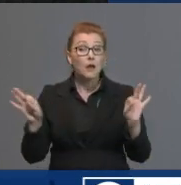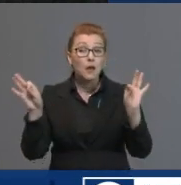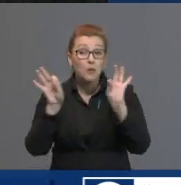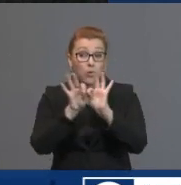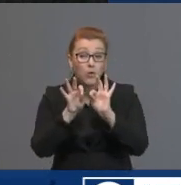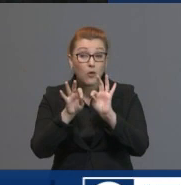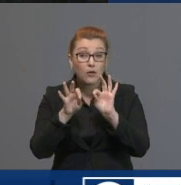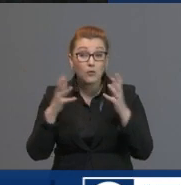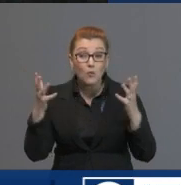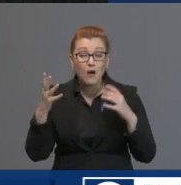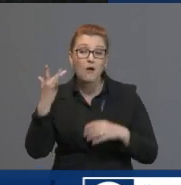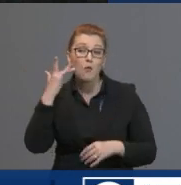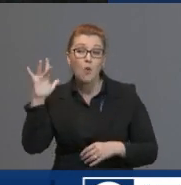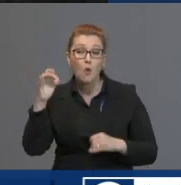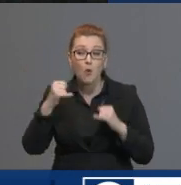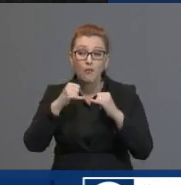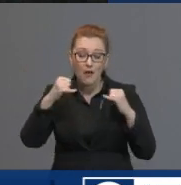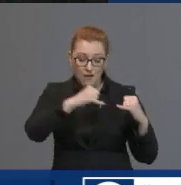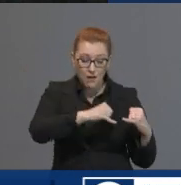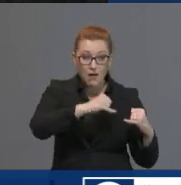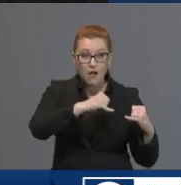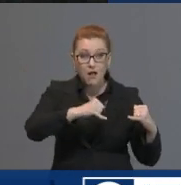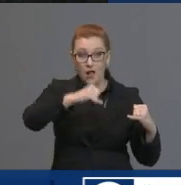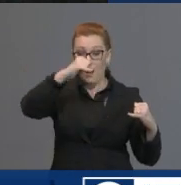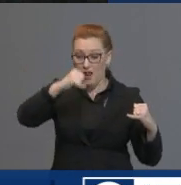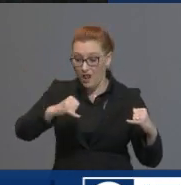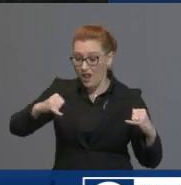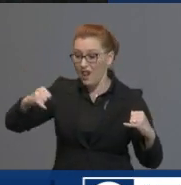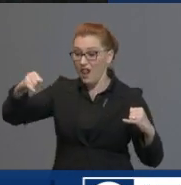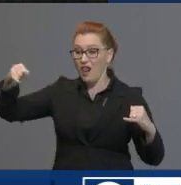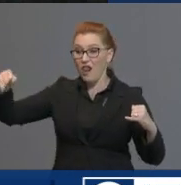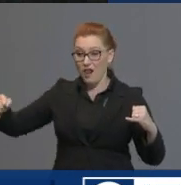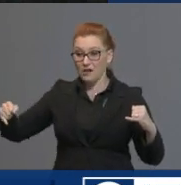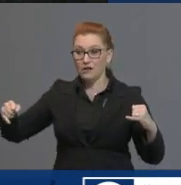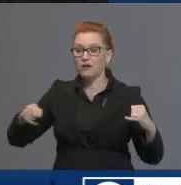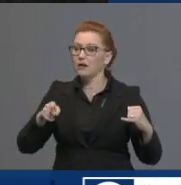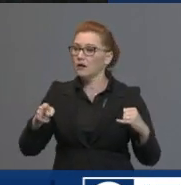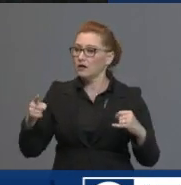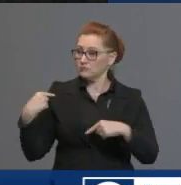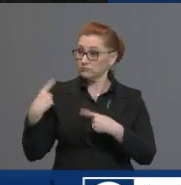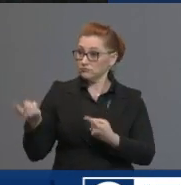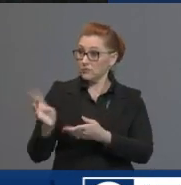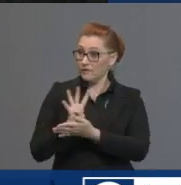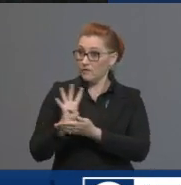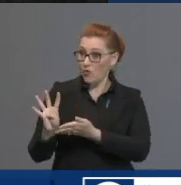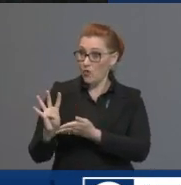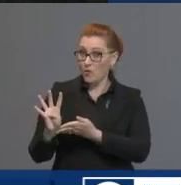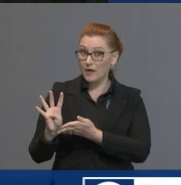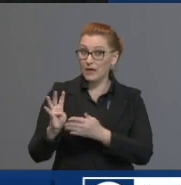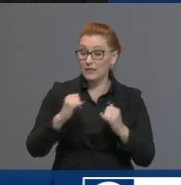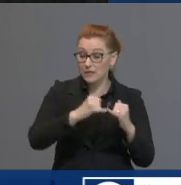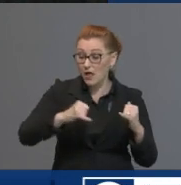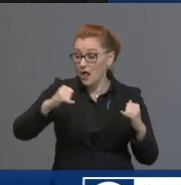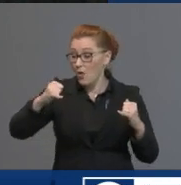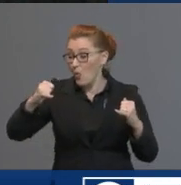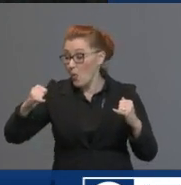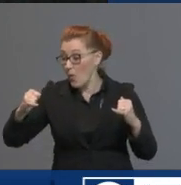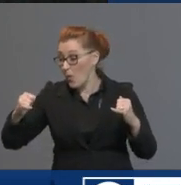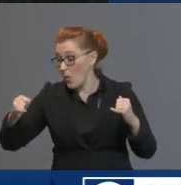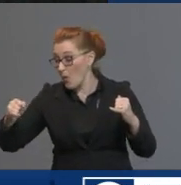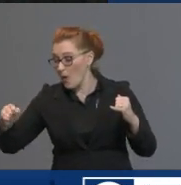to focus your eyes is on the gold line, that on 4 successive weeks has a